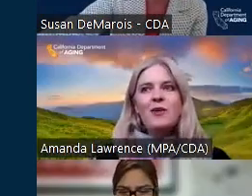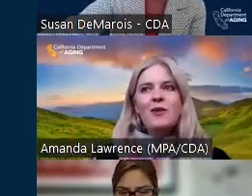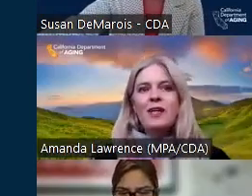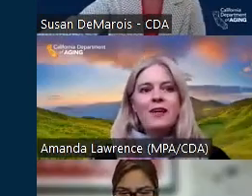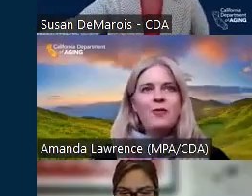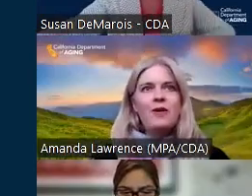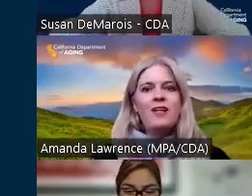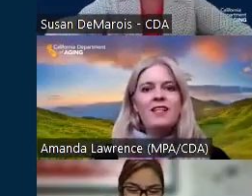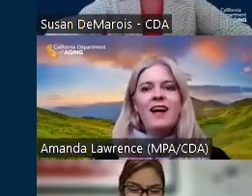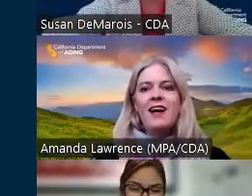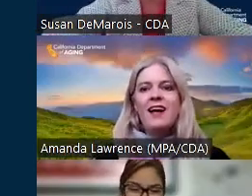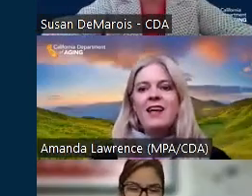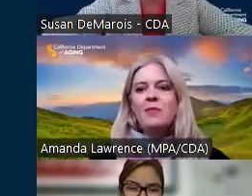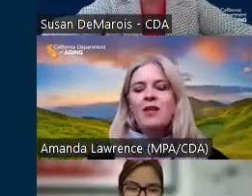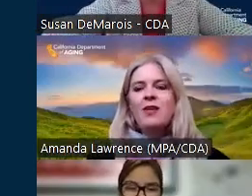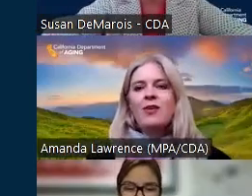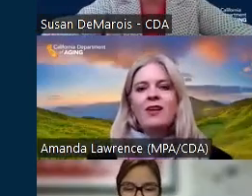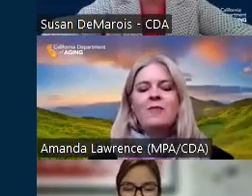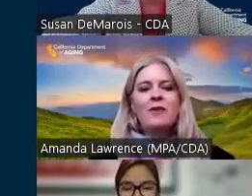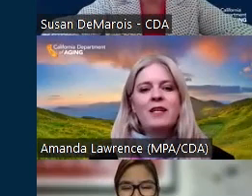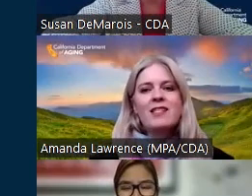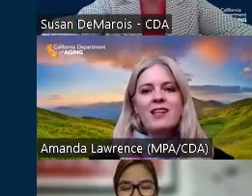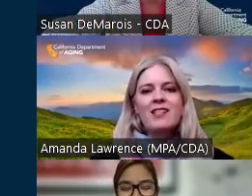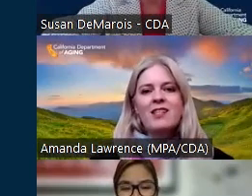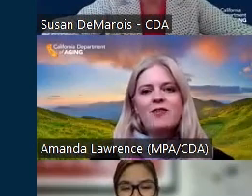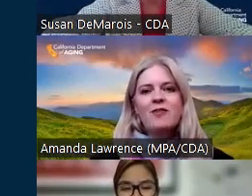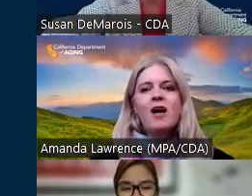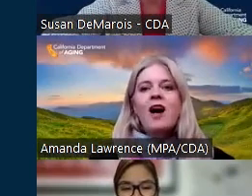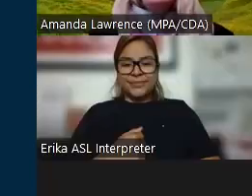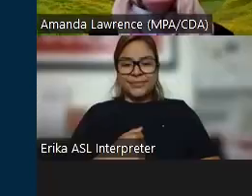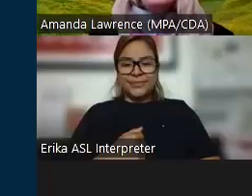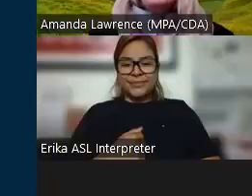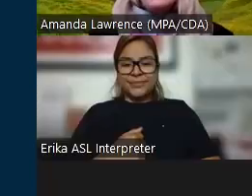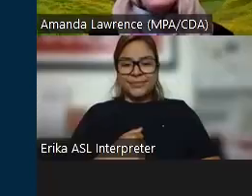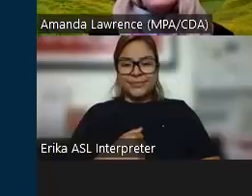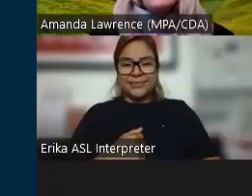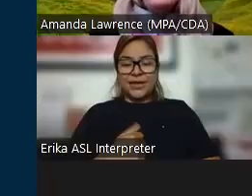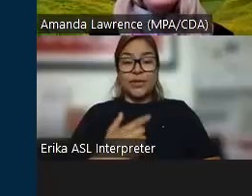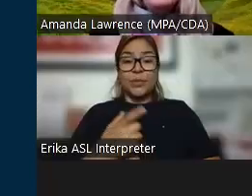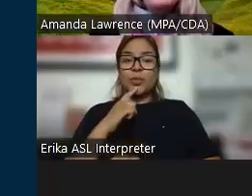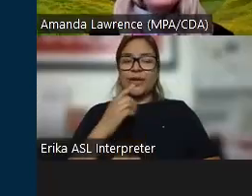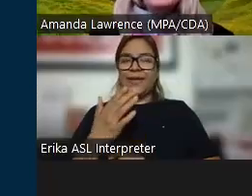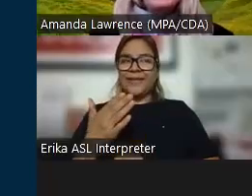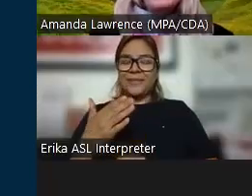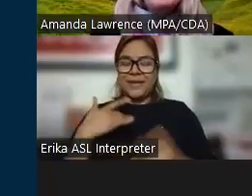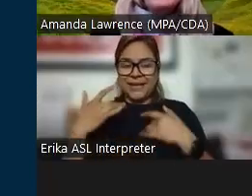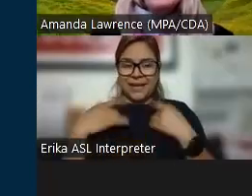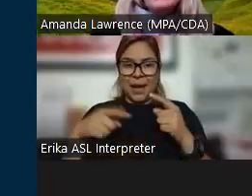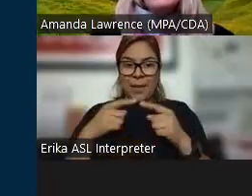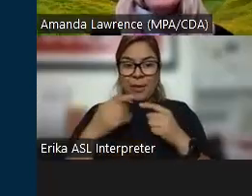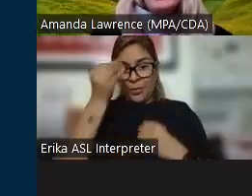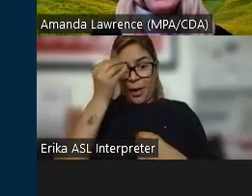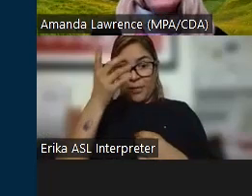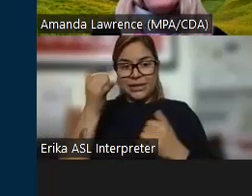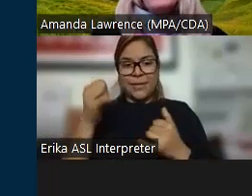Hi, good morning, everyone. I am here. I'm very excited to give you an update that the California Department of Aging